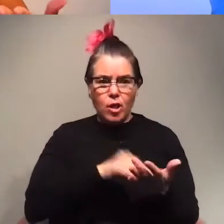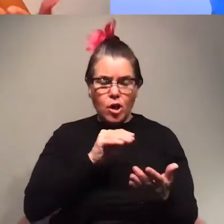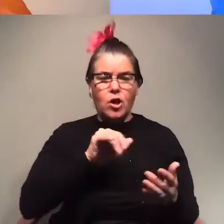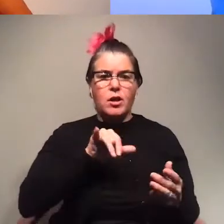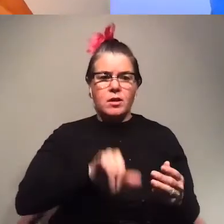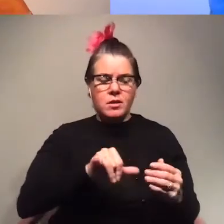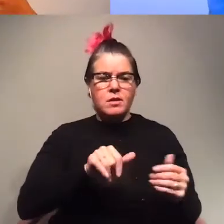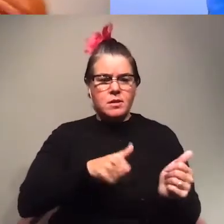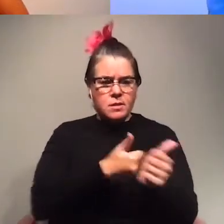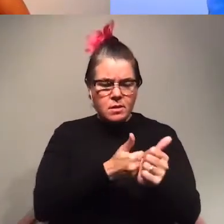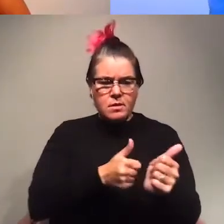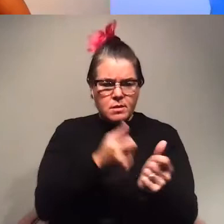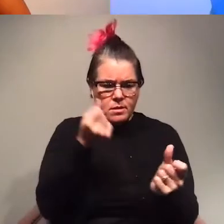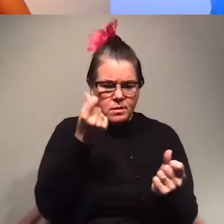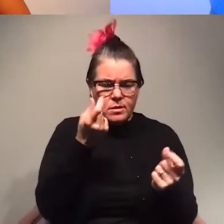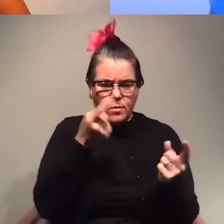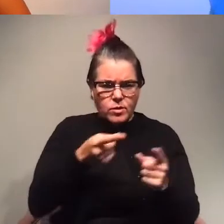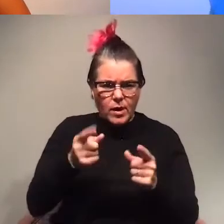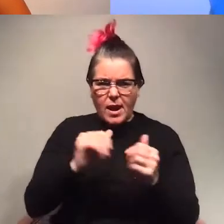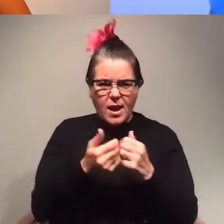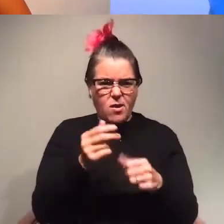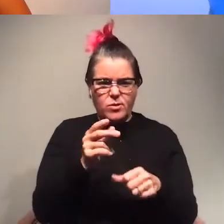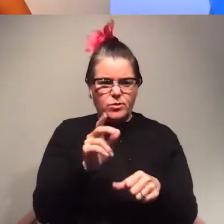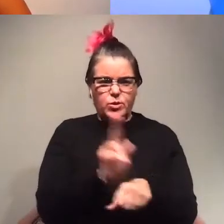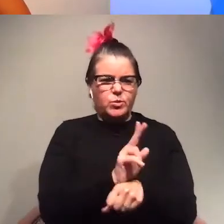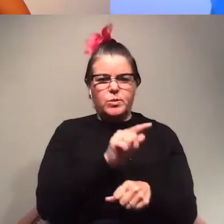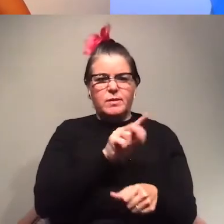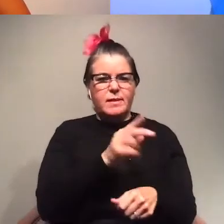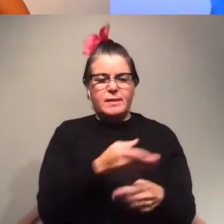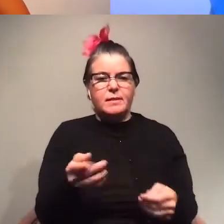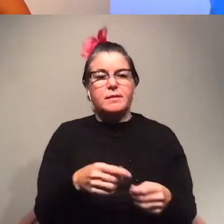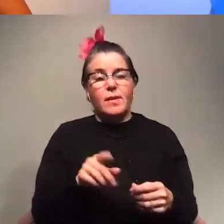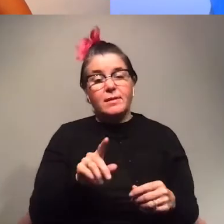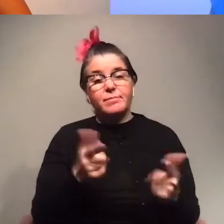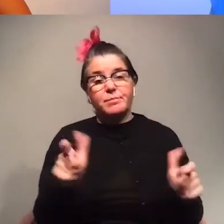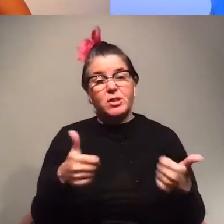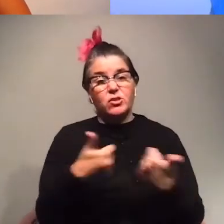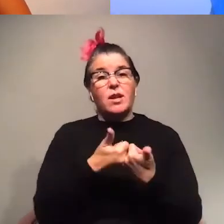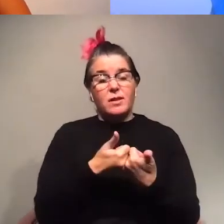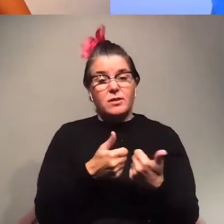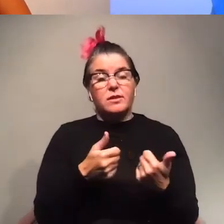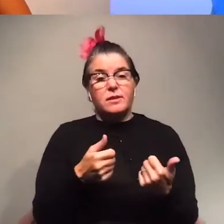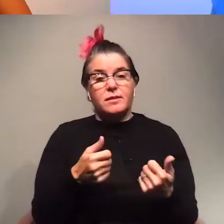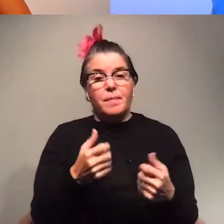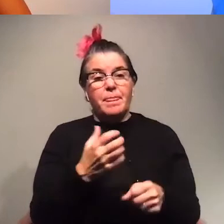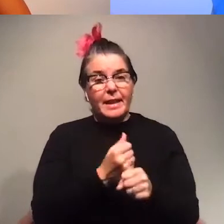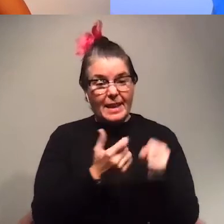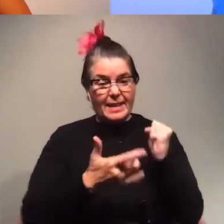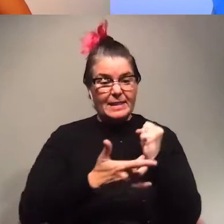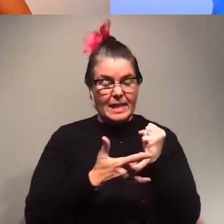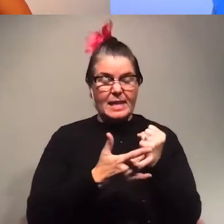up to speed with how to do these things. So I think that has been one of the largest challenges is getting the techniques